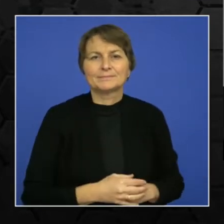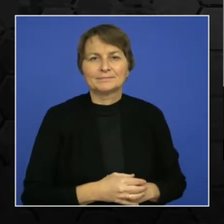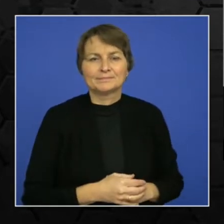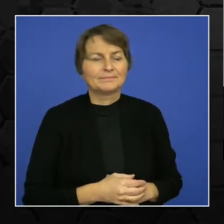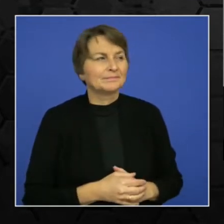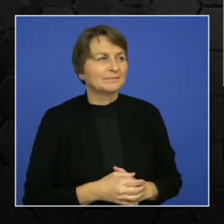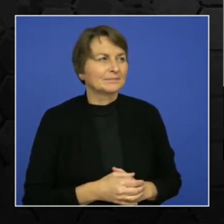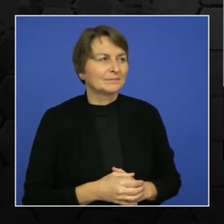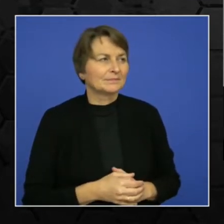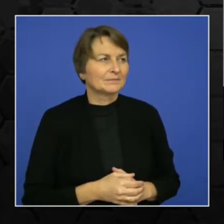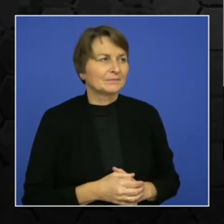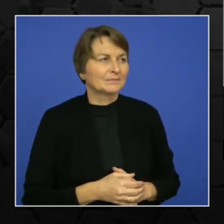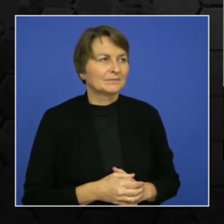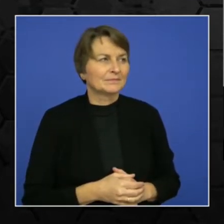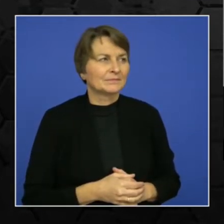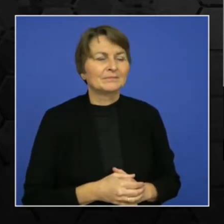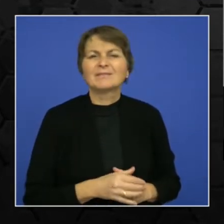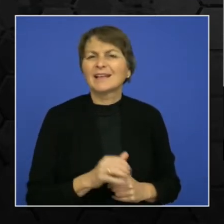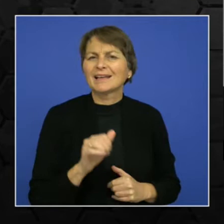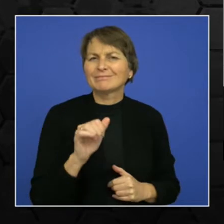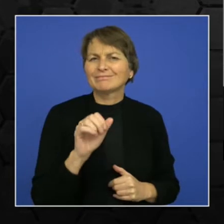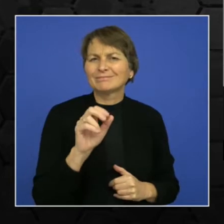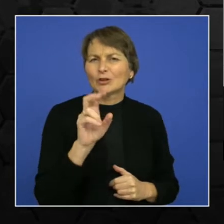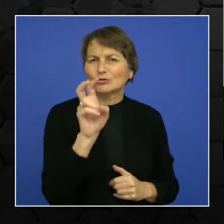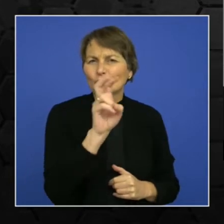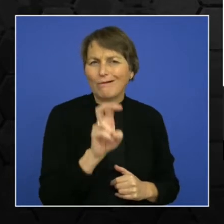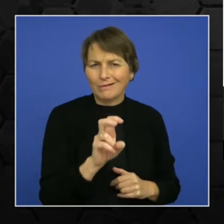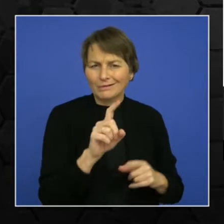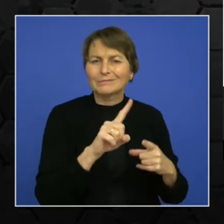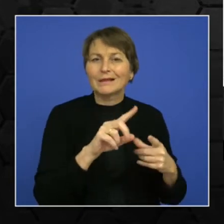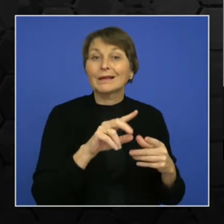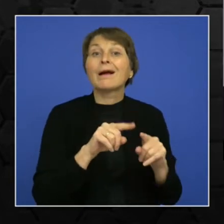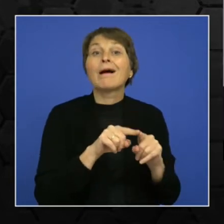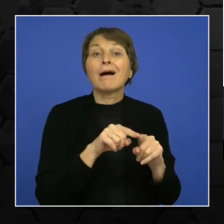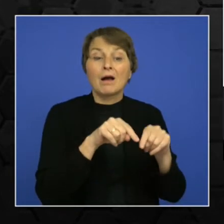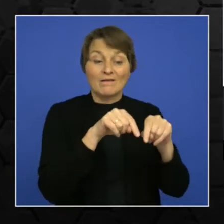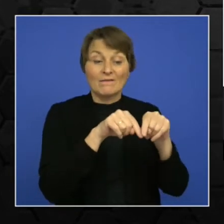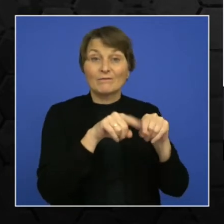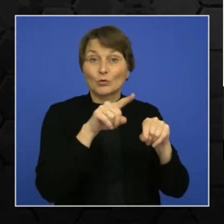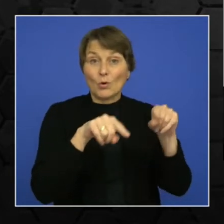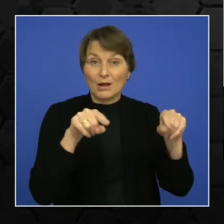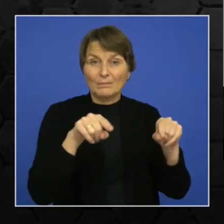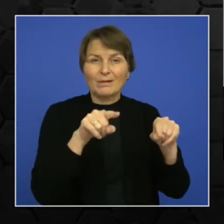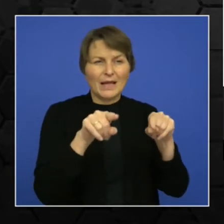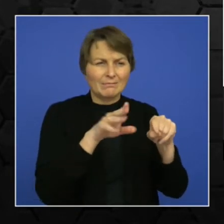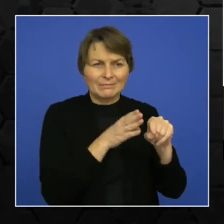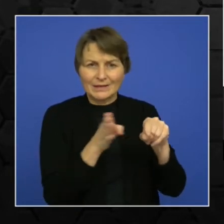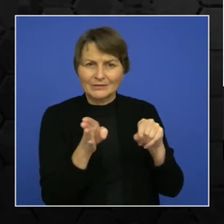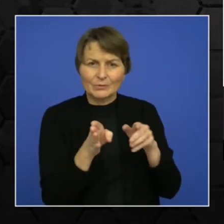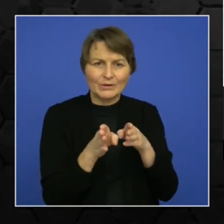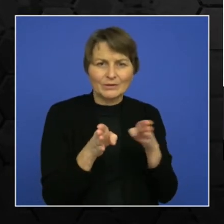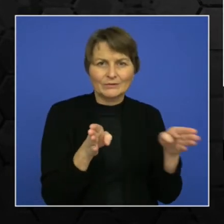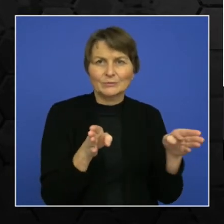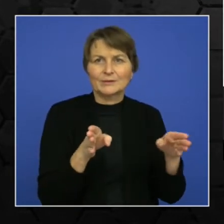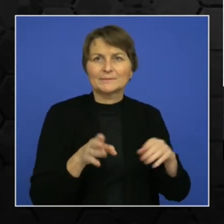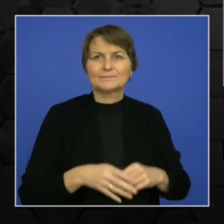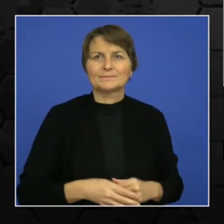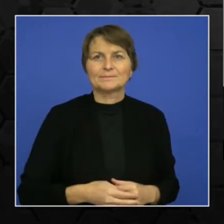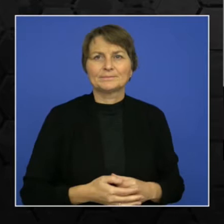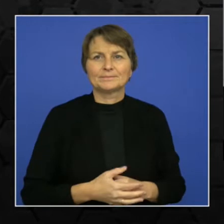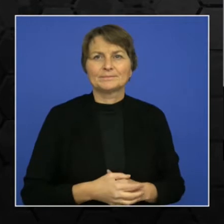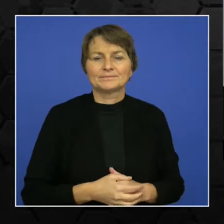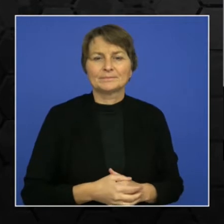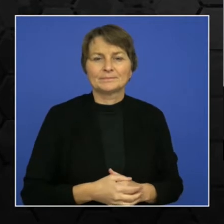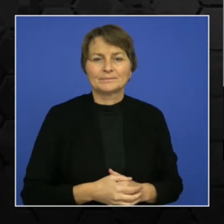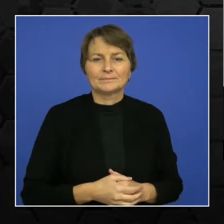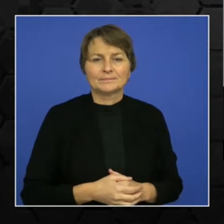If you just have noticed in the previous step, I gave department names in the prompt block as my variable. So after